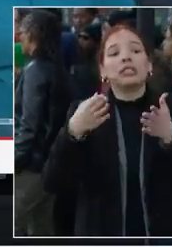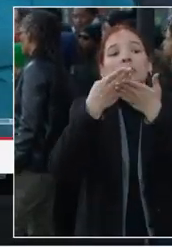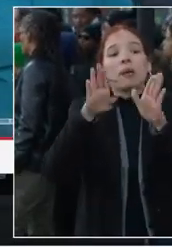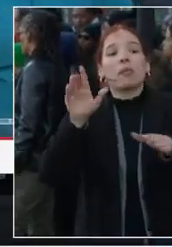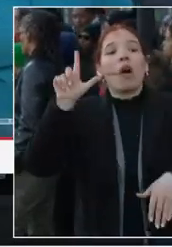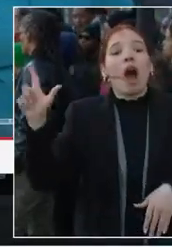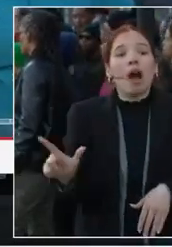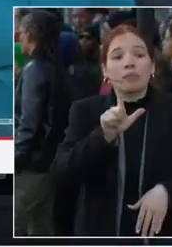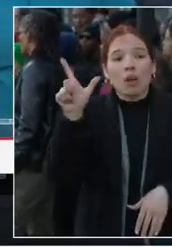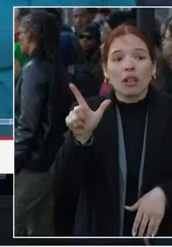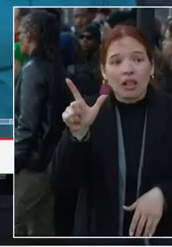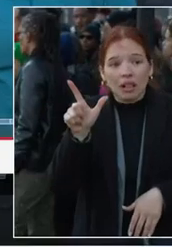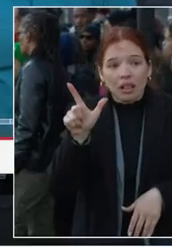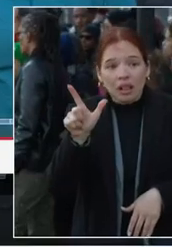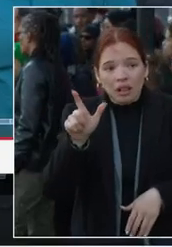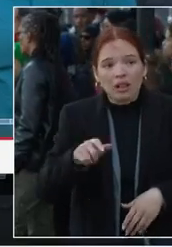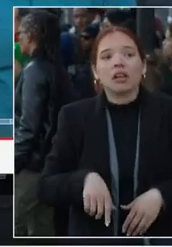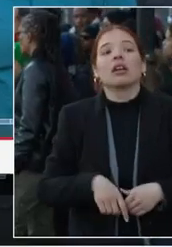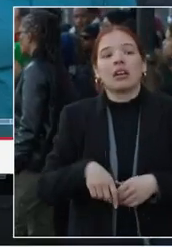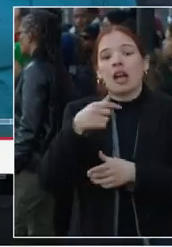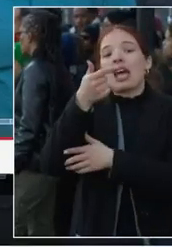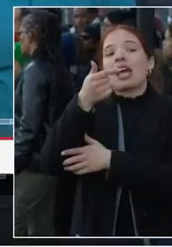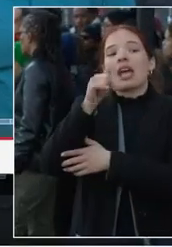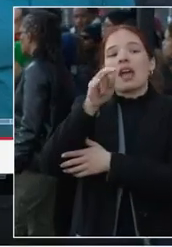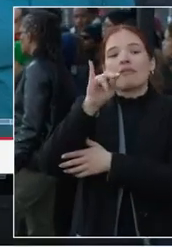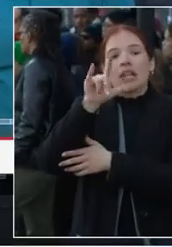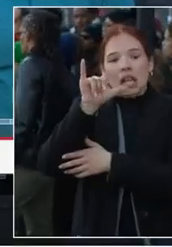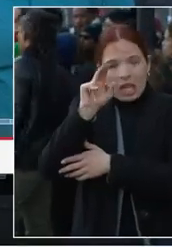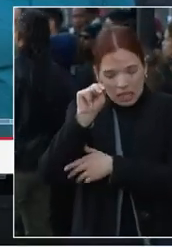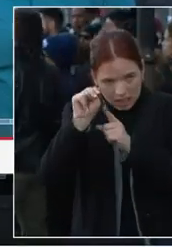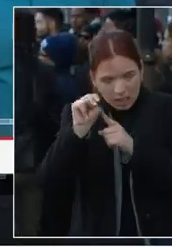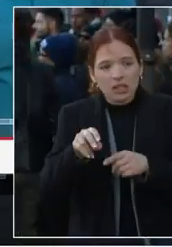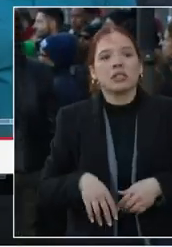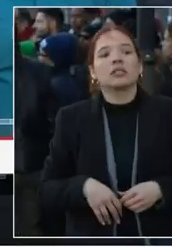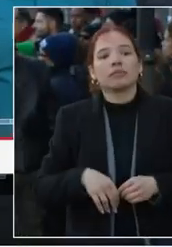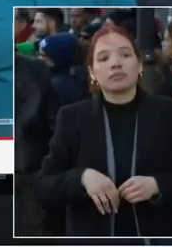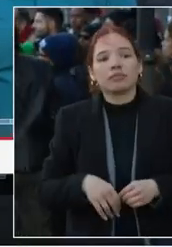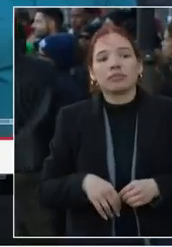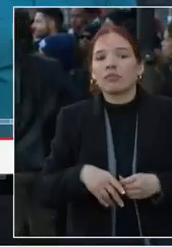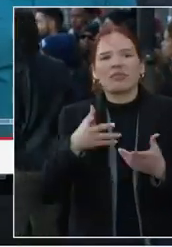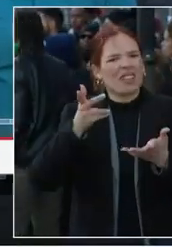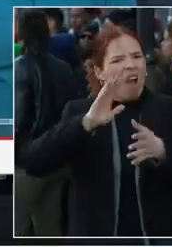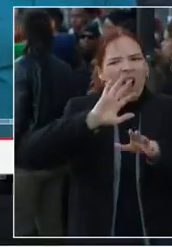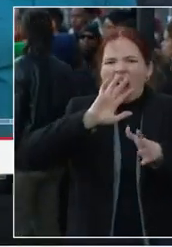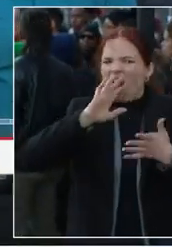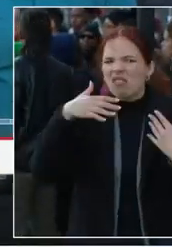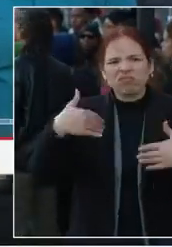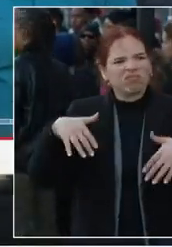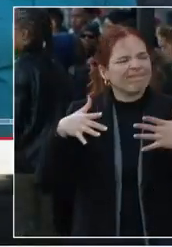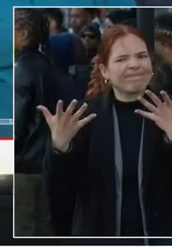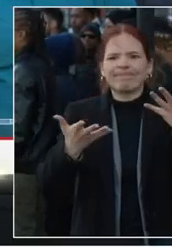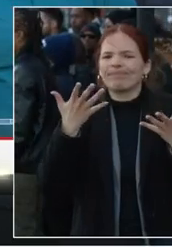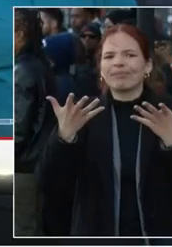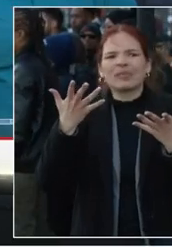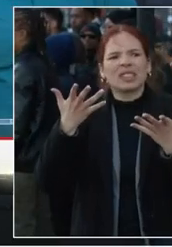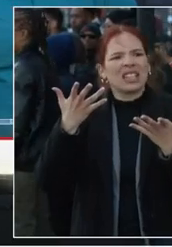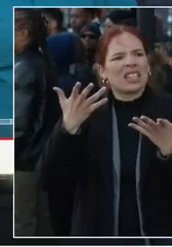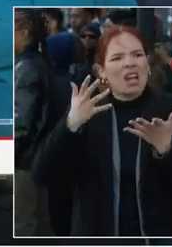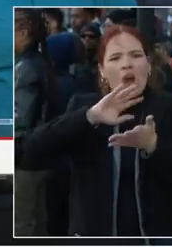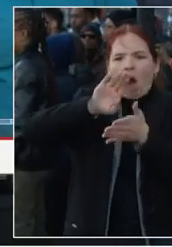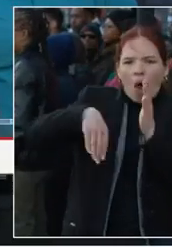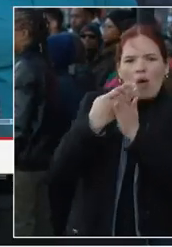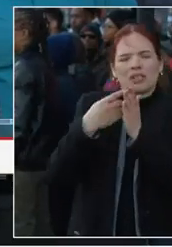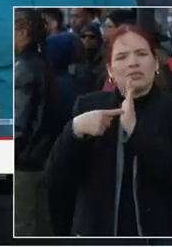Libraries, Rich Reyes Gavlin. And we are all extending our appreciation